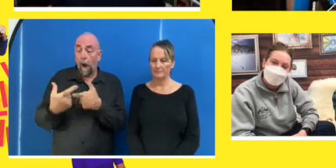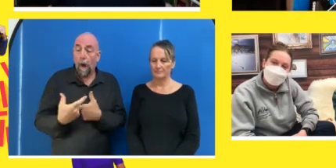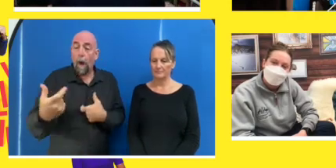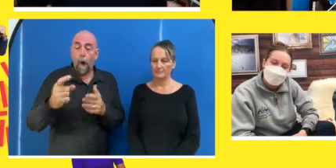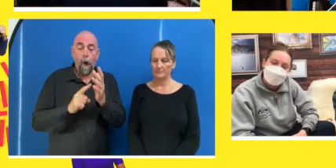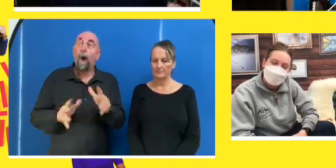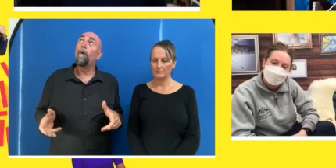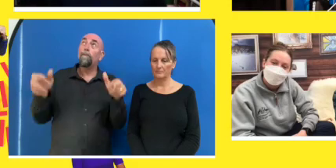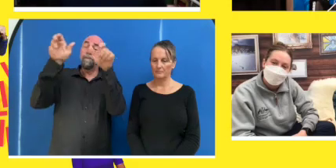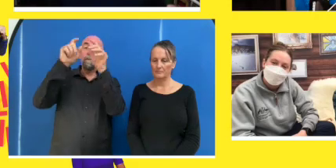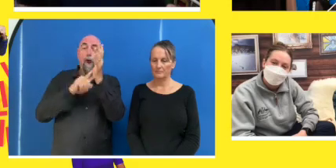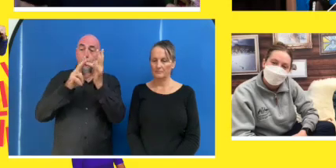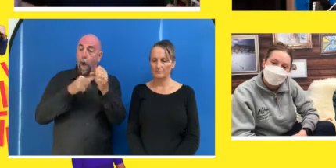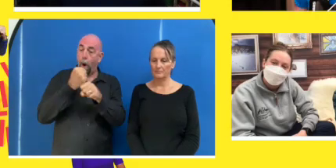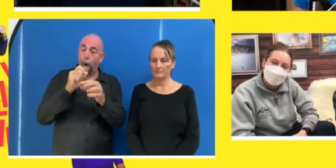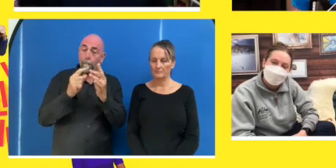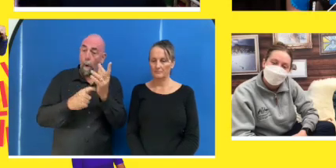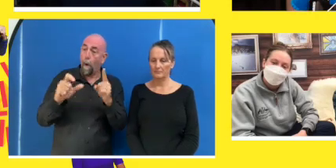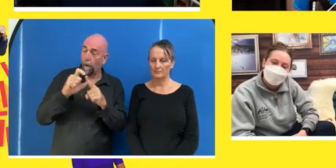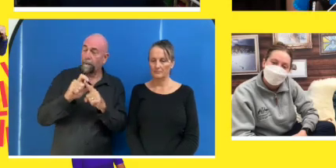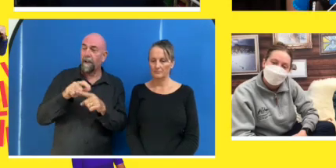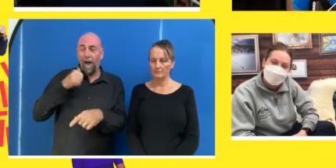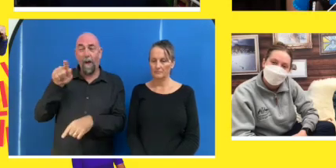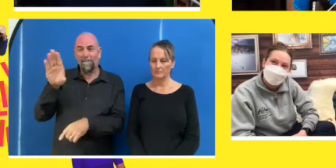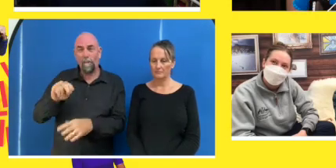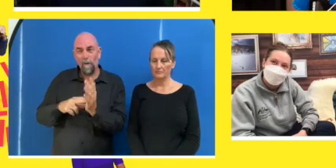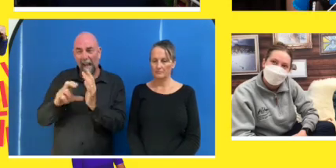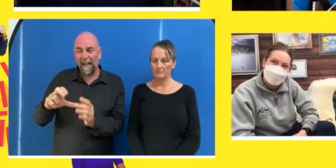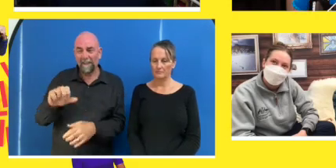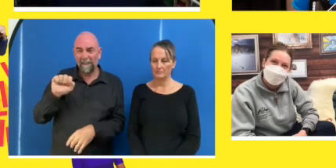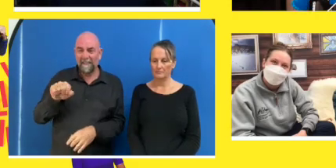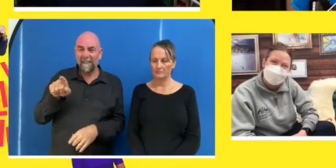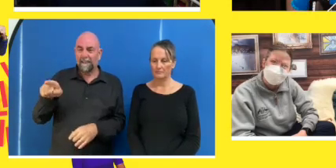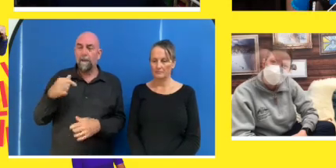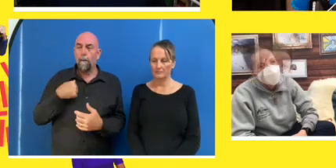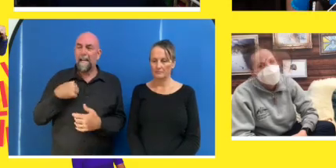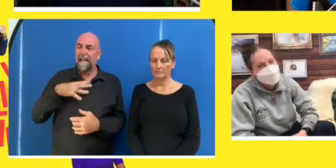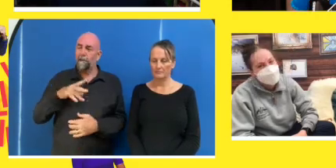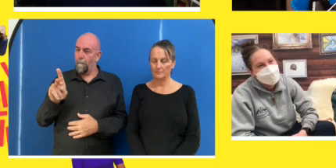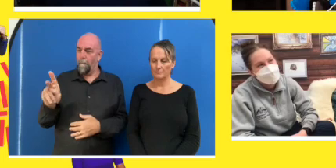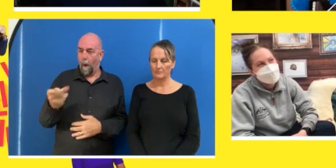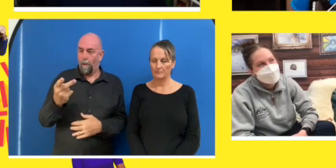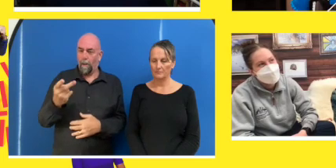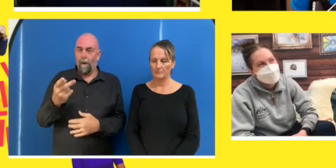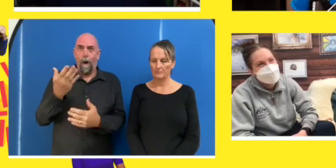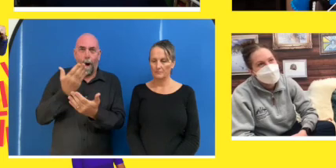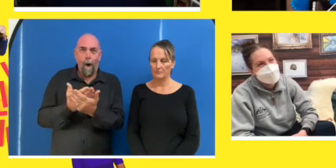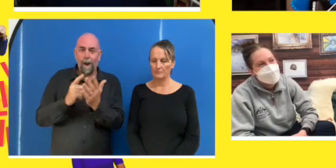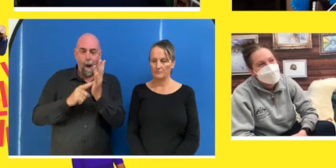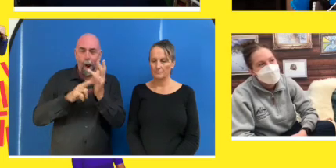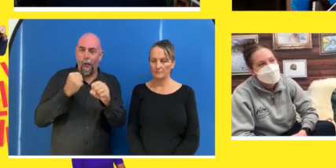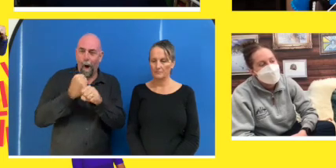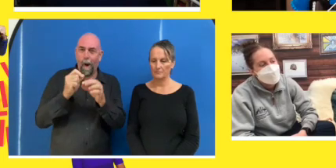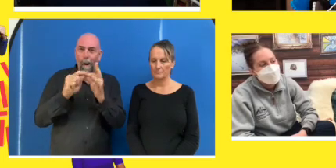both are, what Paralympic event do you think you'd like to have a crack at? I always was